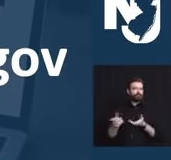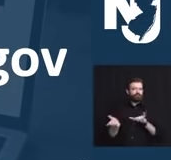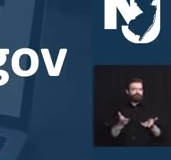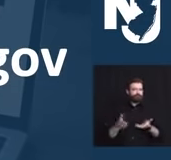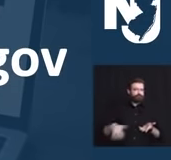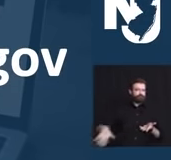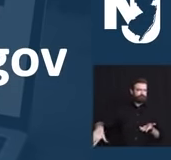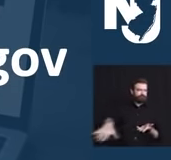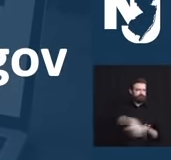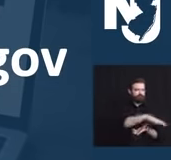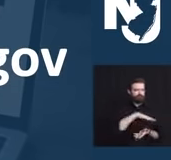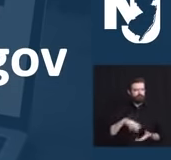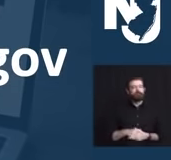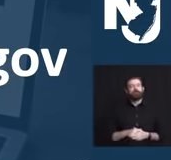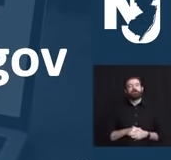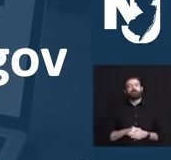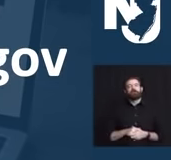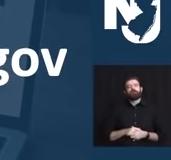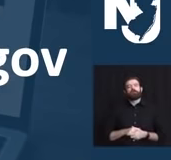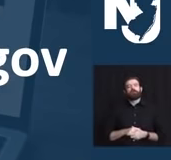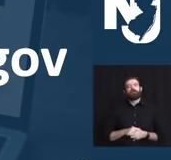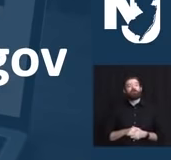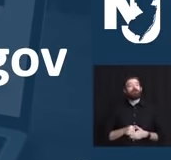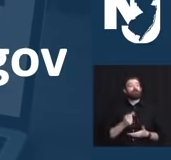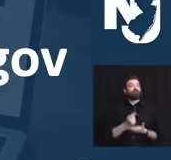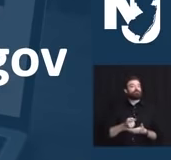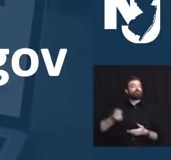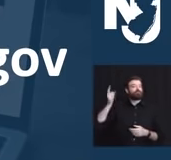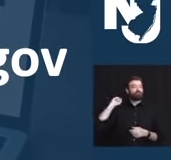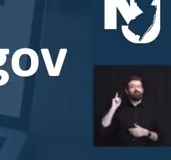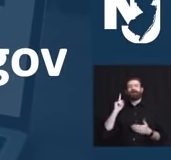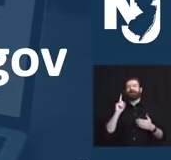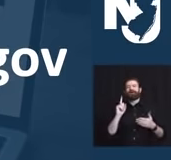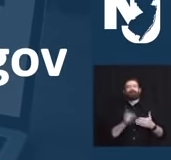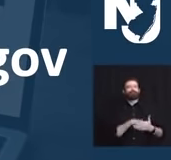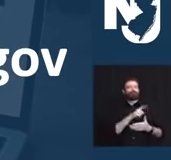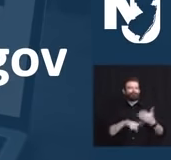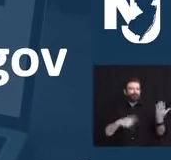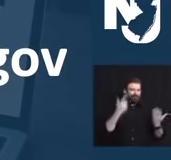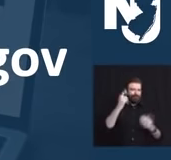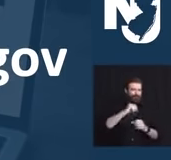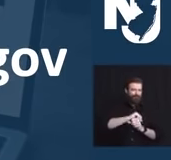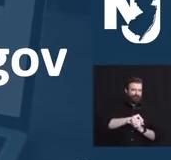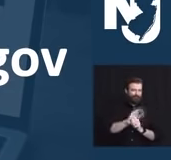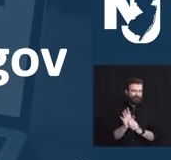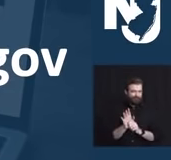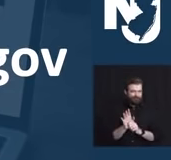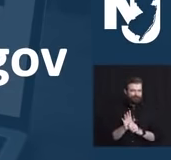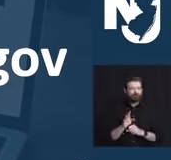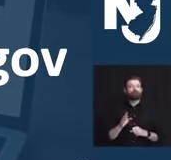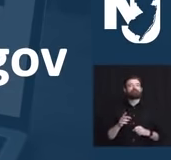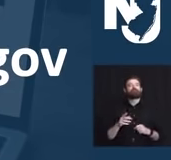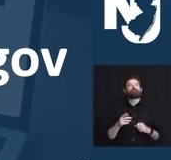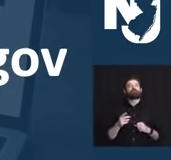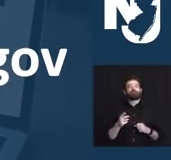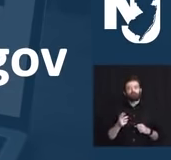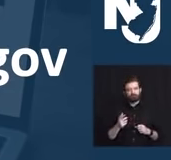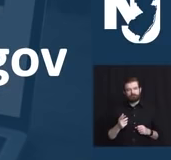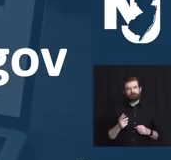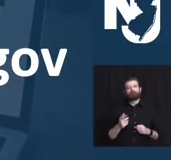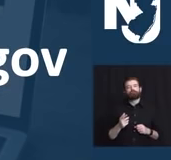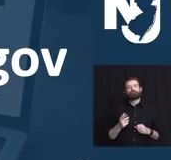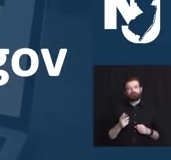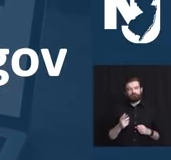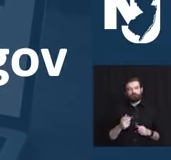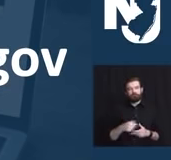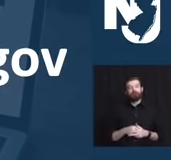year, it didn't take place because of COVID. It did this year. So to Rosie McCoy and her great